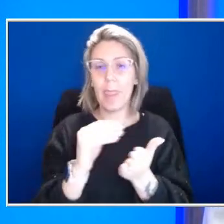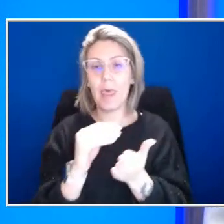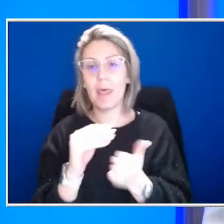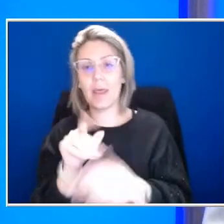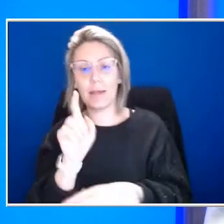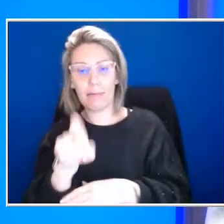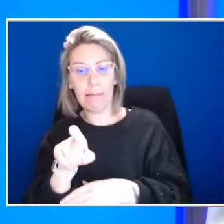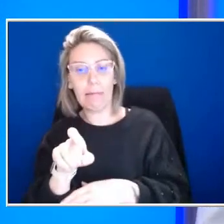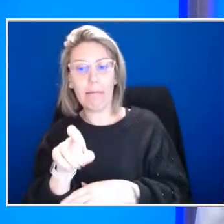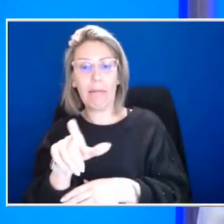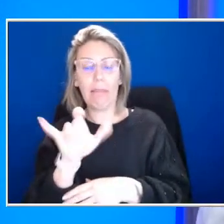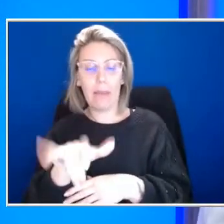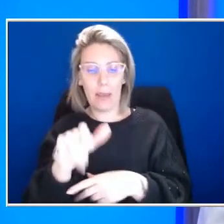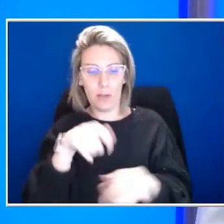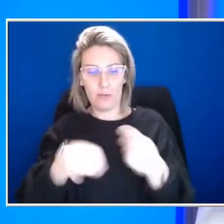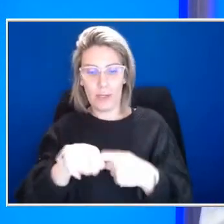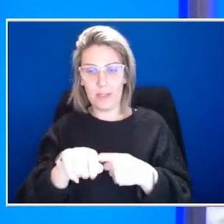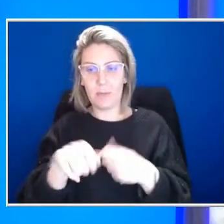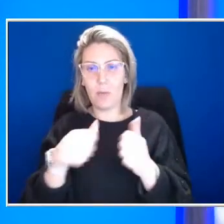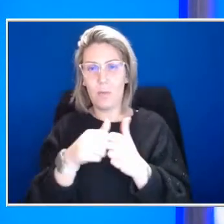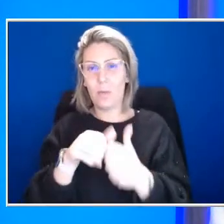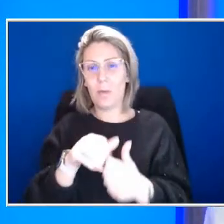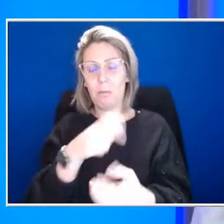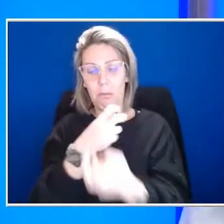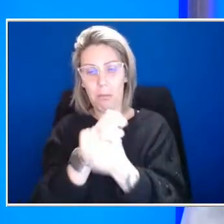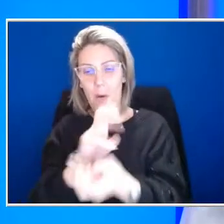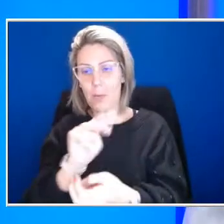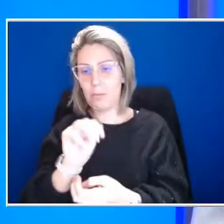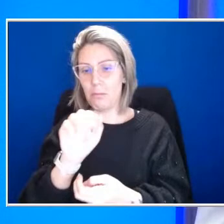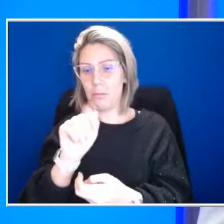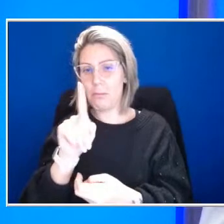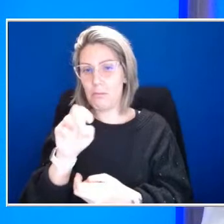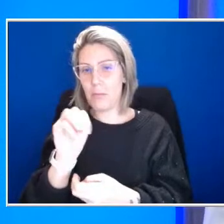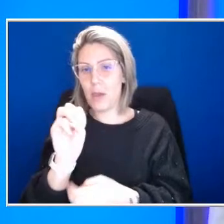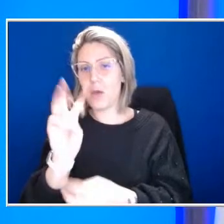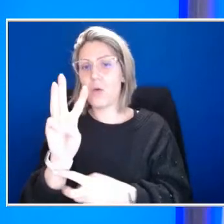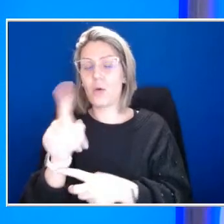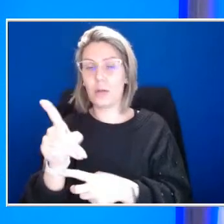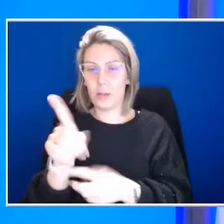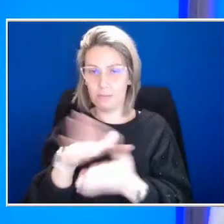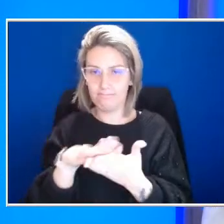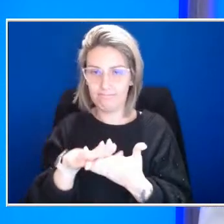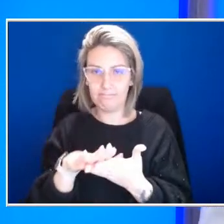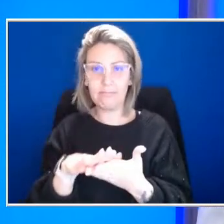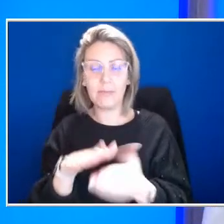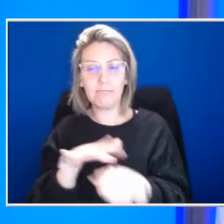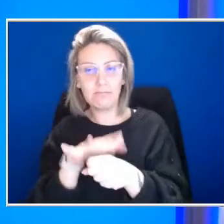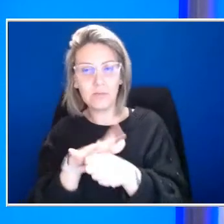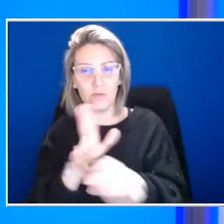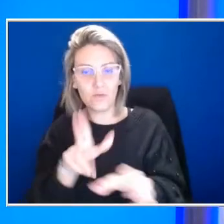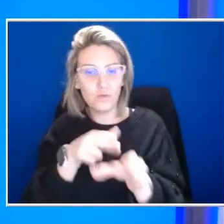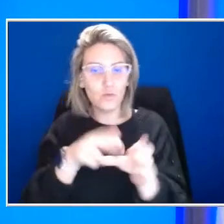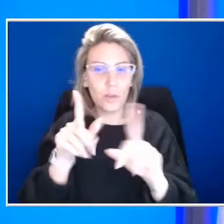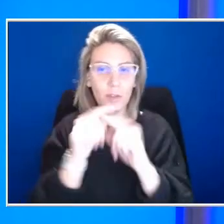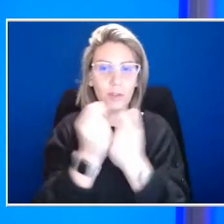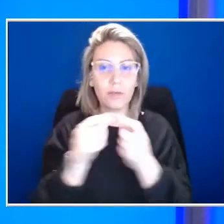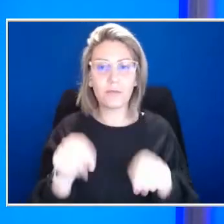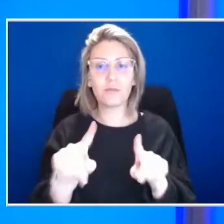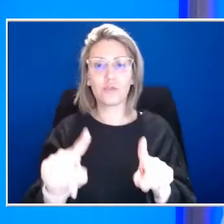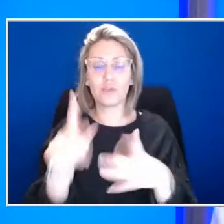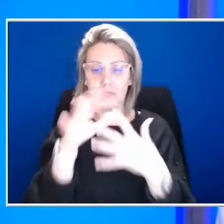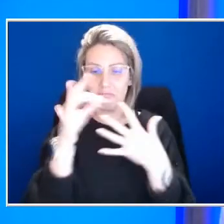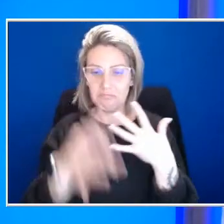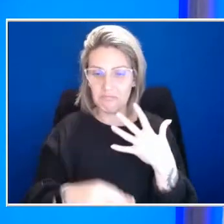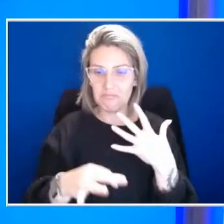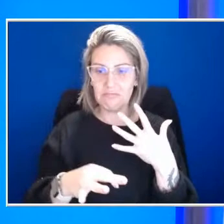And there's a lot of communication. And Dr. Abdallah was kind enough to join actually our team during our selection to be even approved Gene